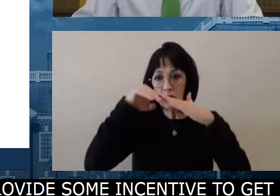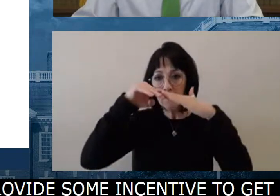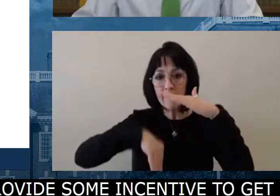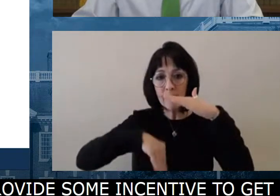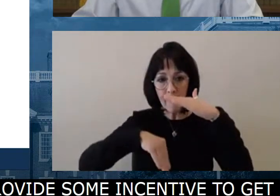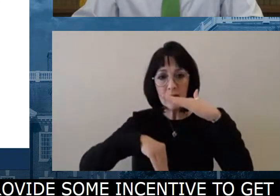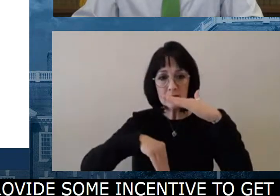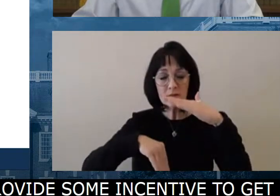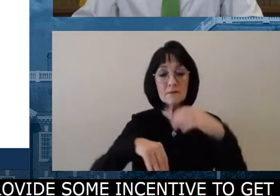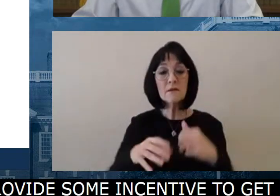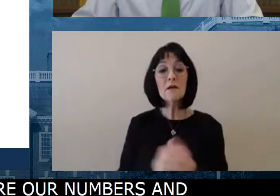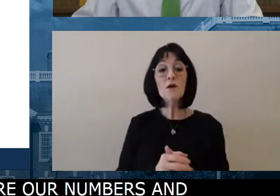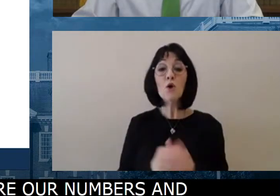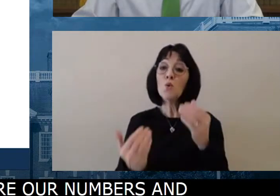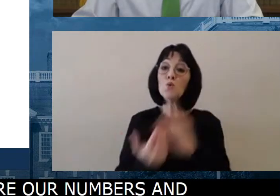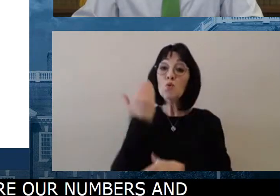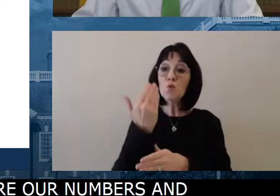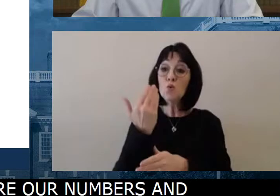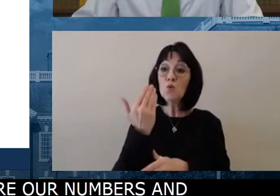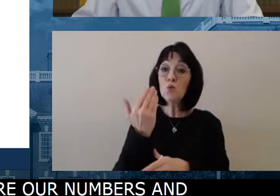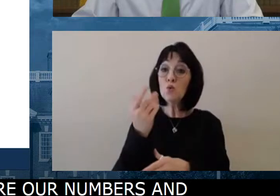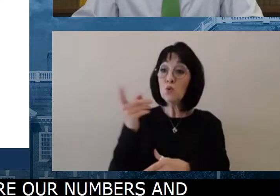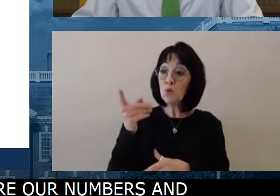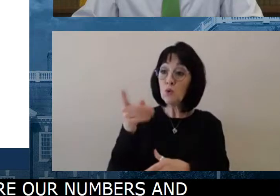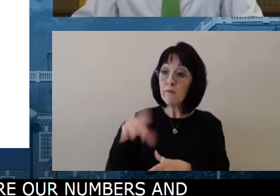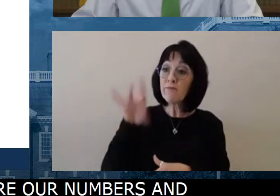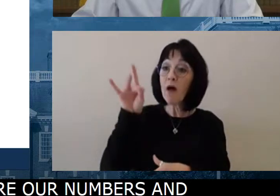cases per day, new cases per day on a